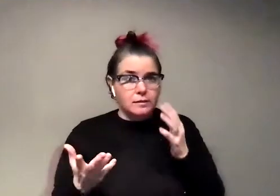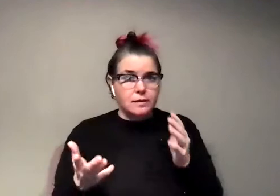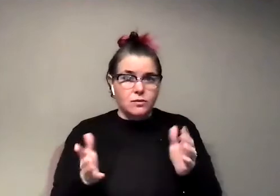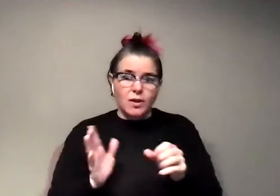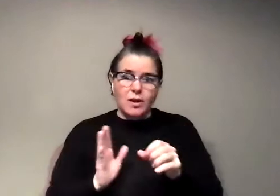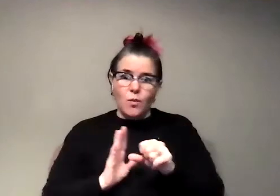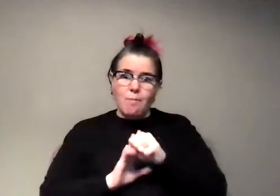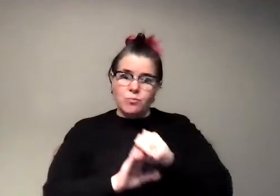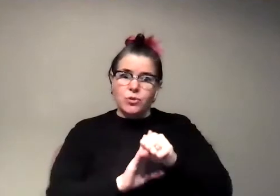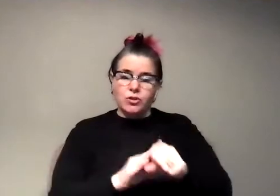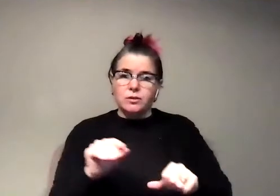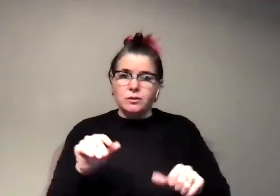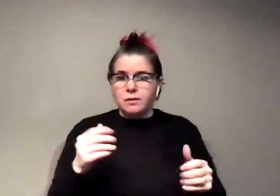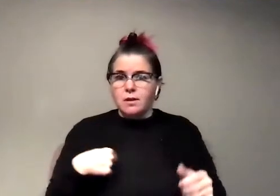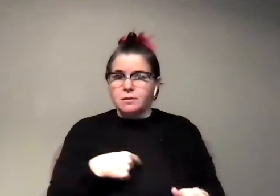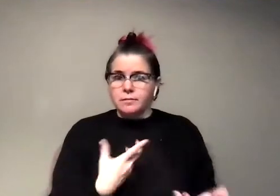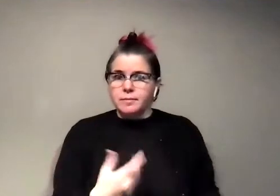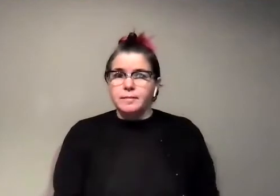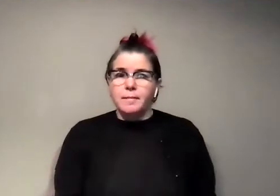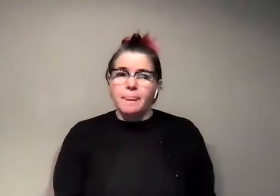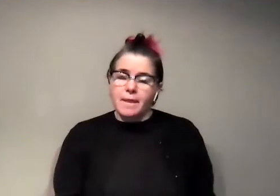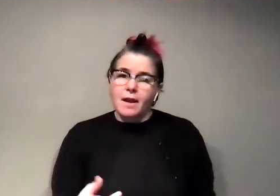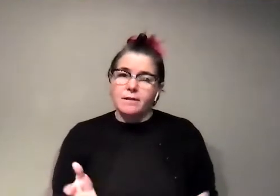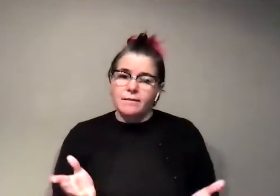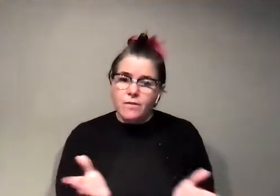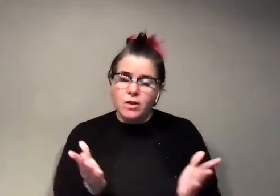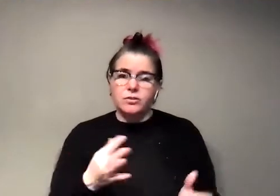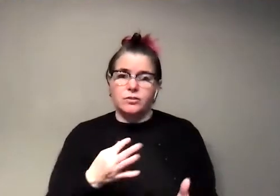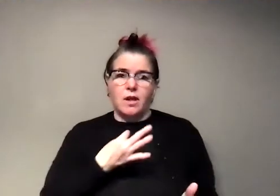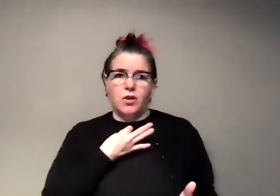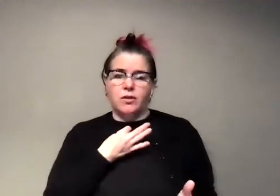important. Yeah, so Yes. fostering curiosity.